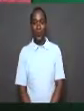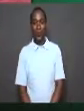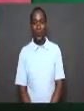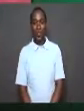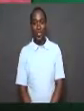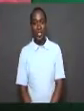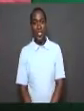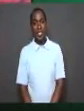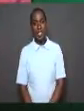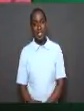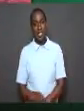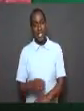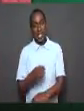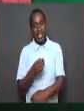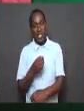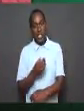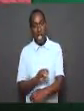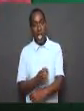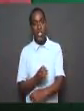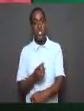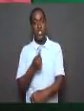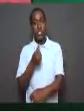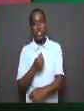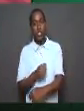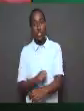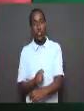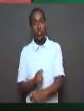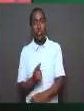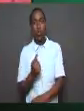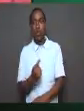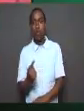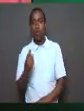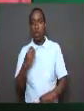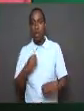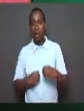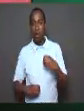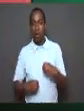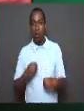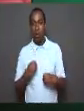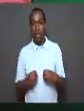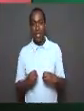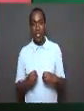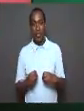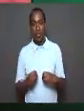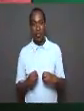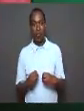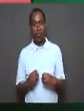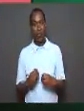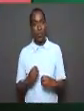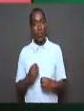Slide cells, tissues, or individual organisms are often